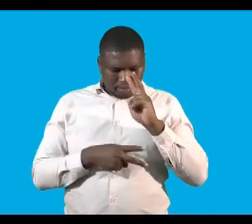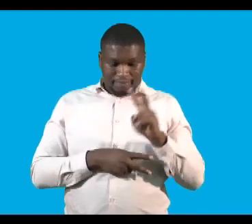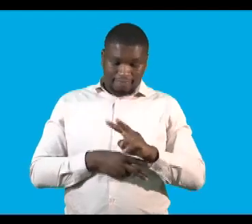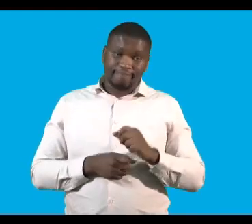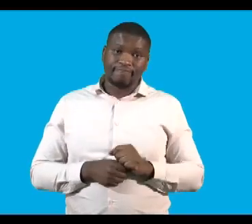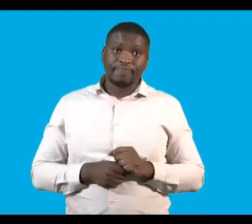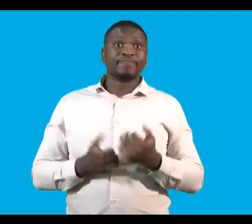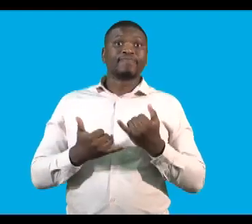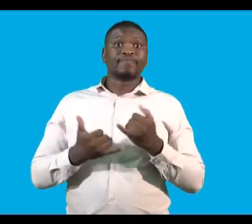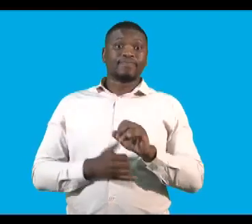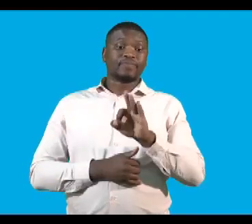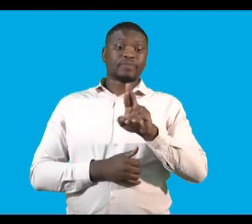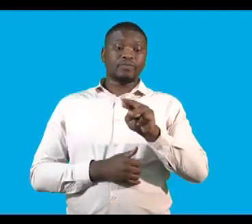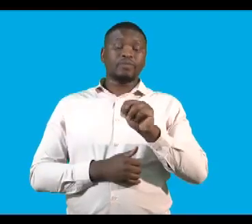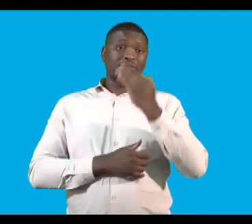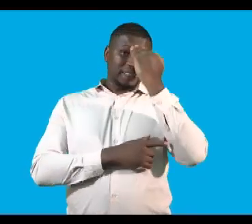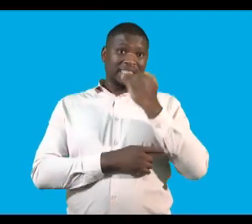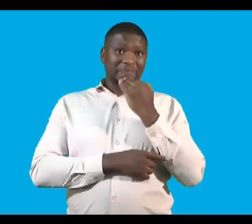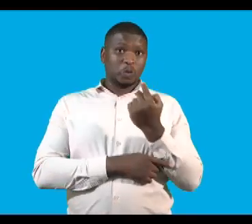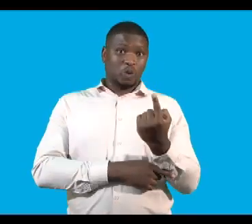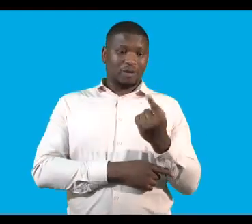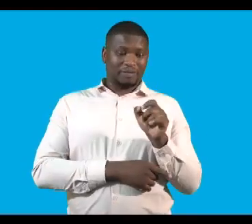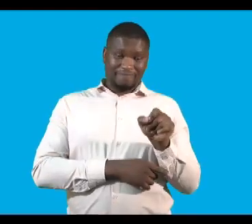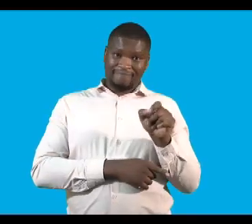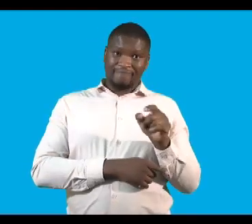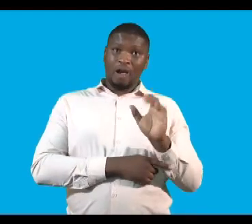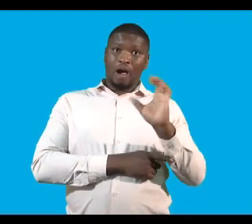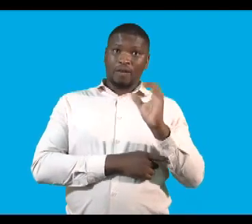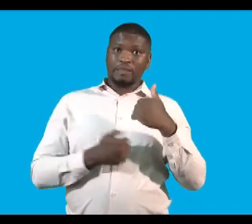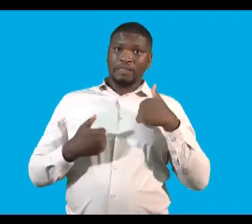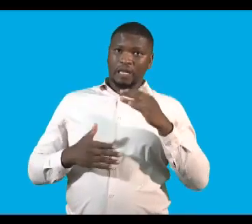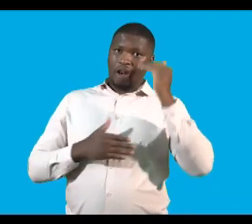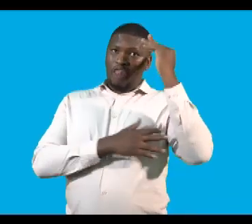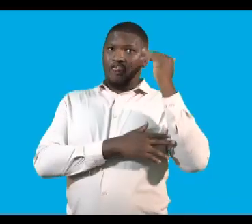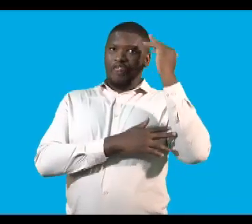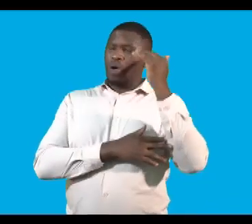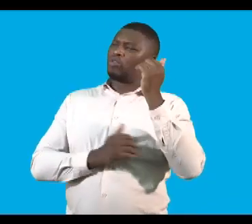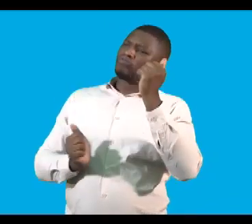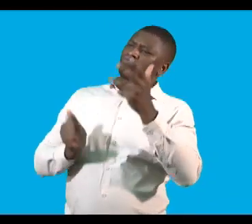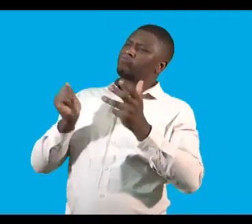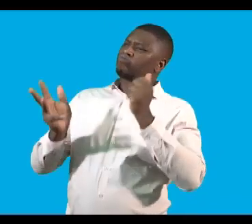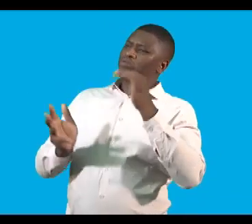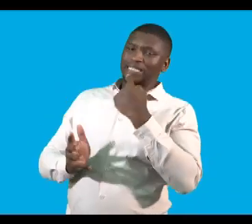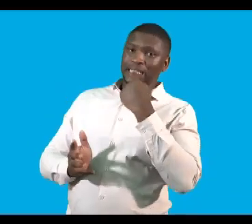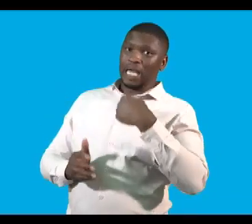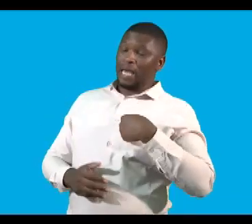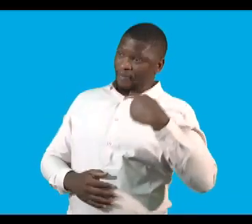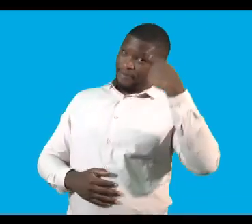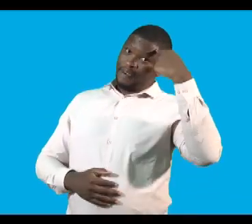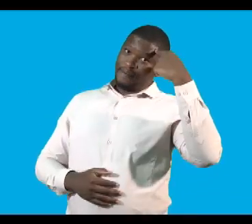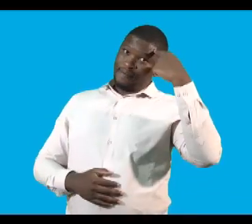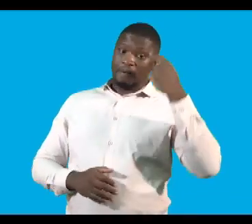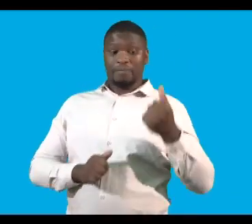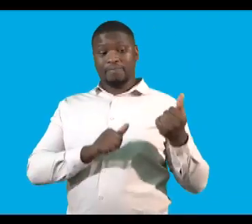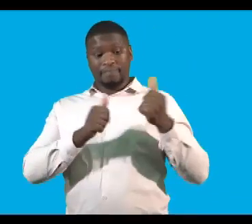Calvin tentatively proposes his theory to Hobbes that math is a religion. He says, I think. In